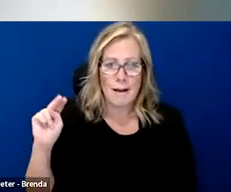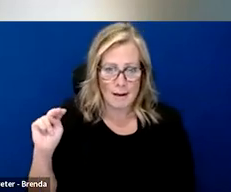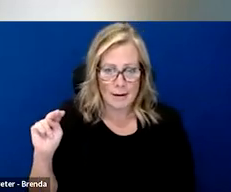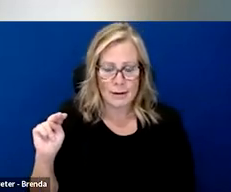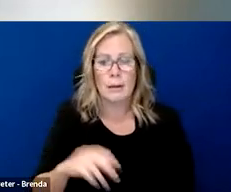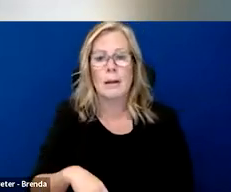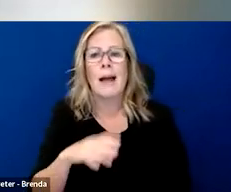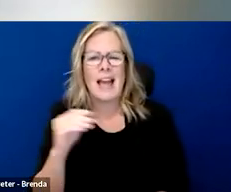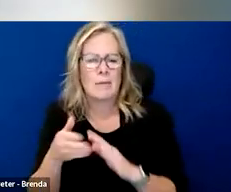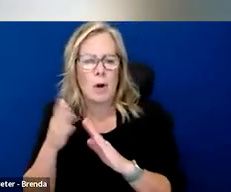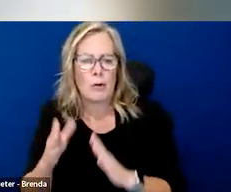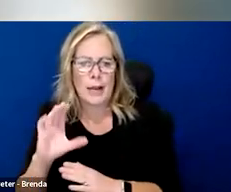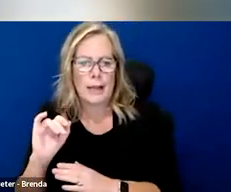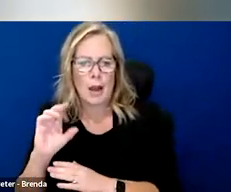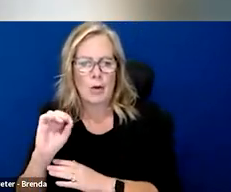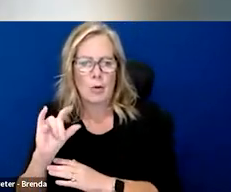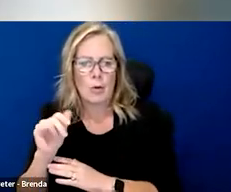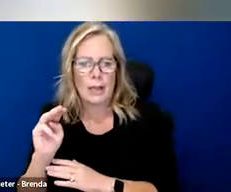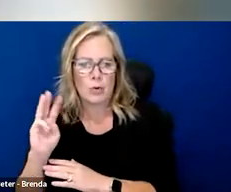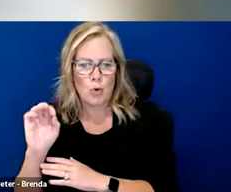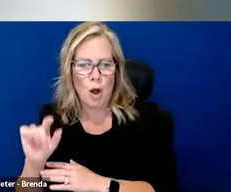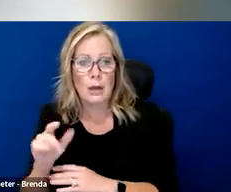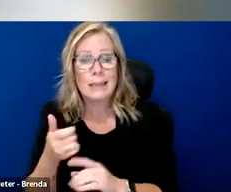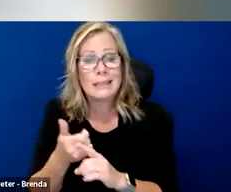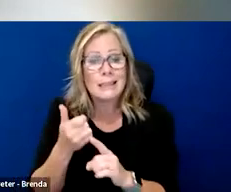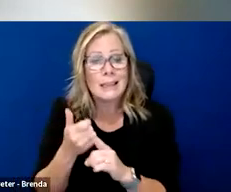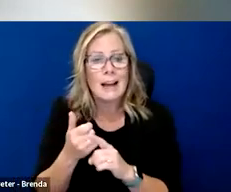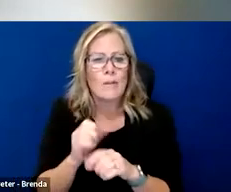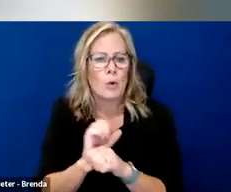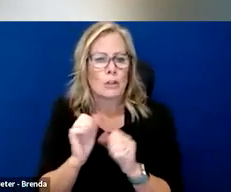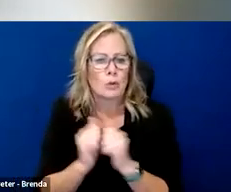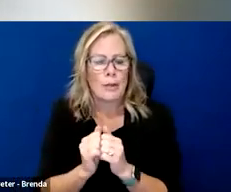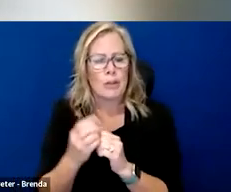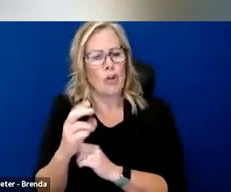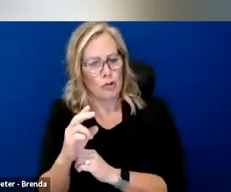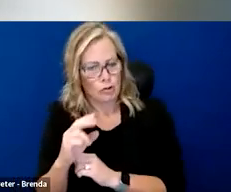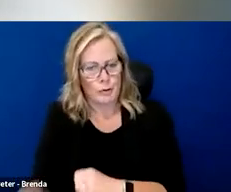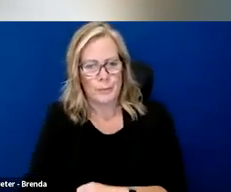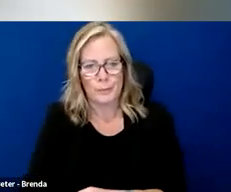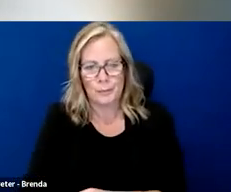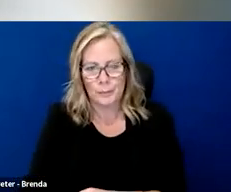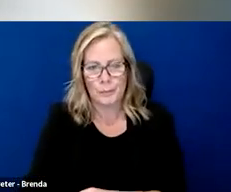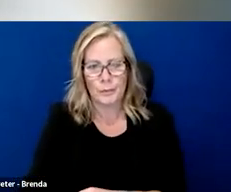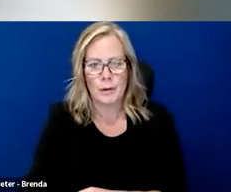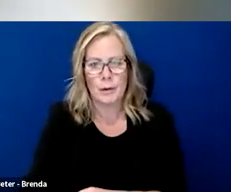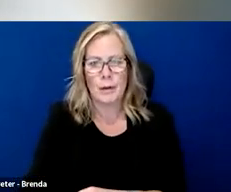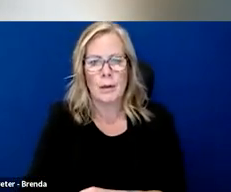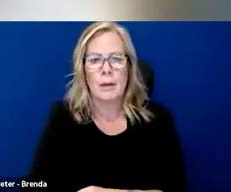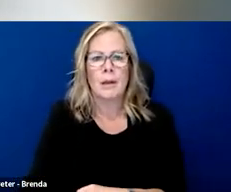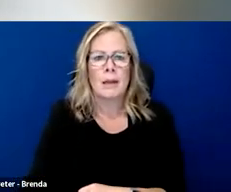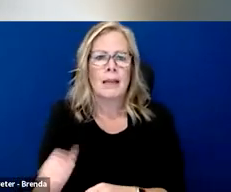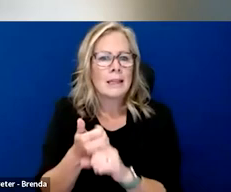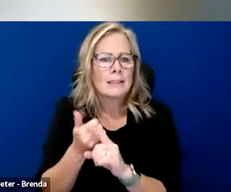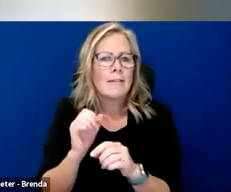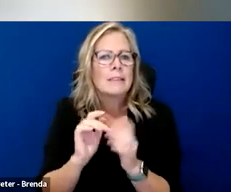medical health officer with Vancouver Coastal Health, where he works with the Healthy Environments team, which focuses on preventing illness and